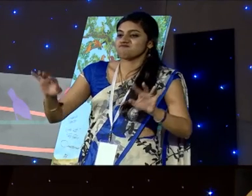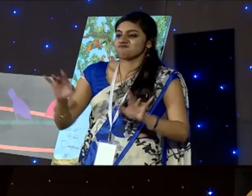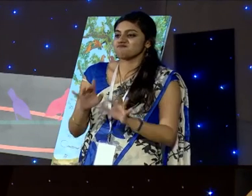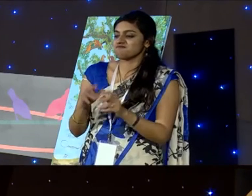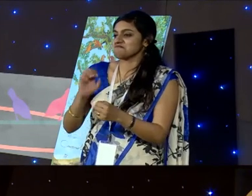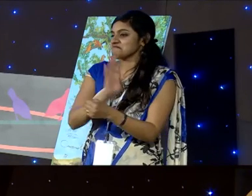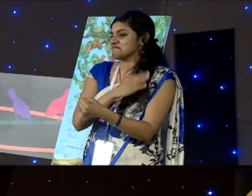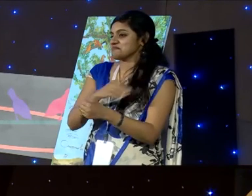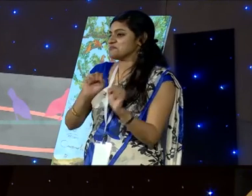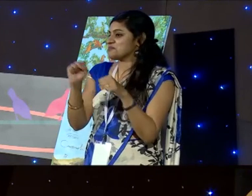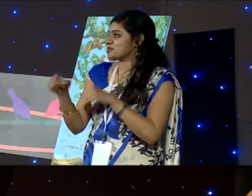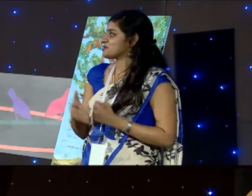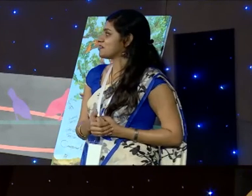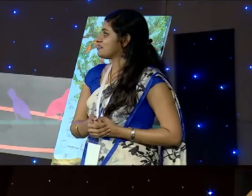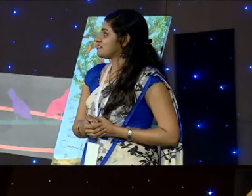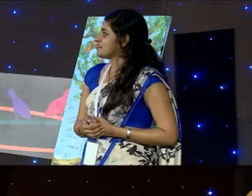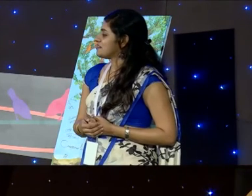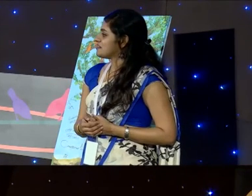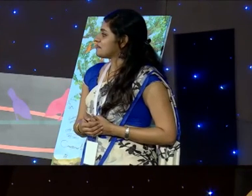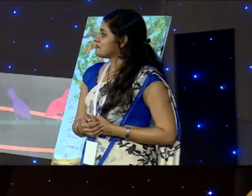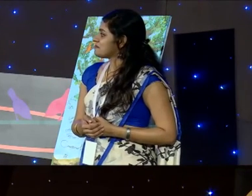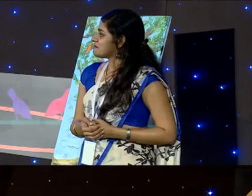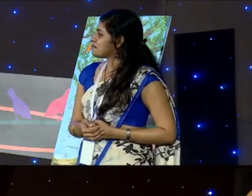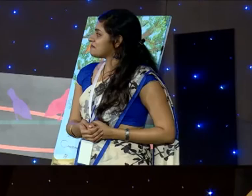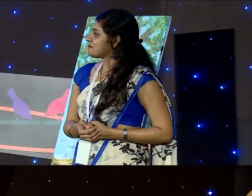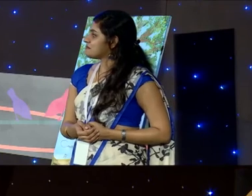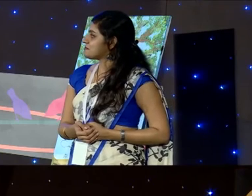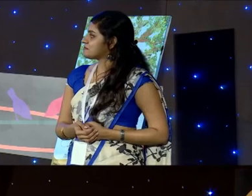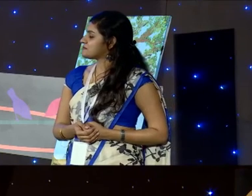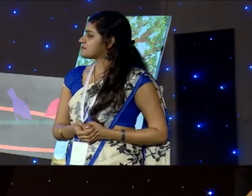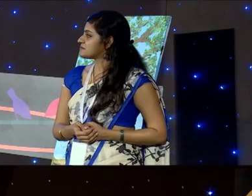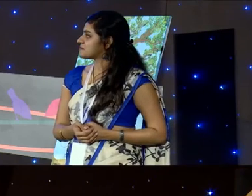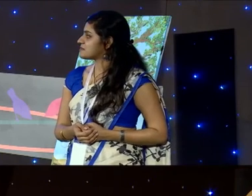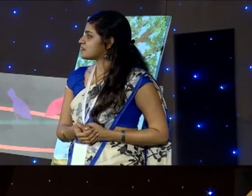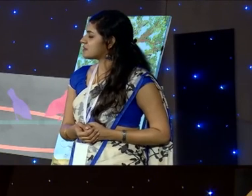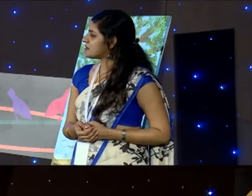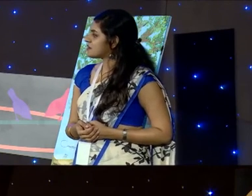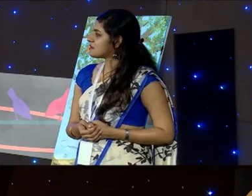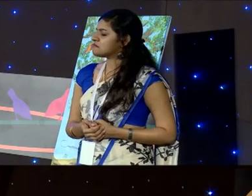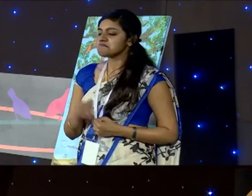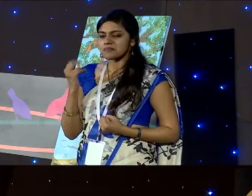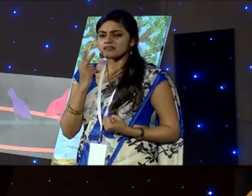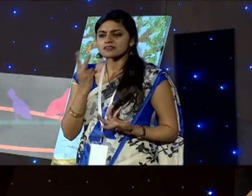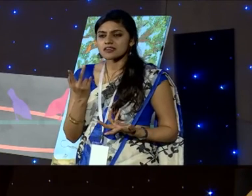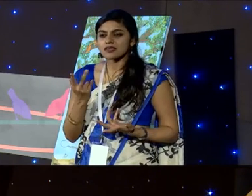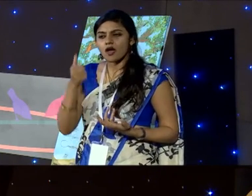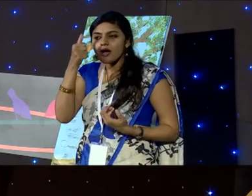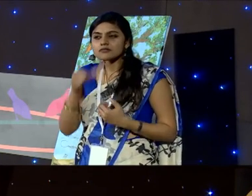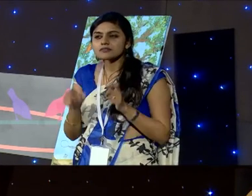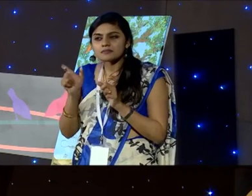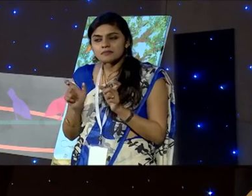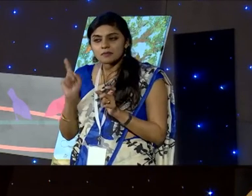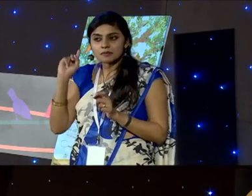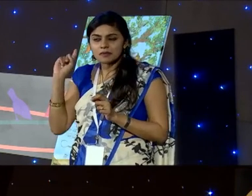so we can either focus on the things he finds difficult, like vision or socializing, or we could focus on the things that